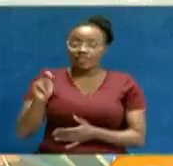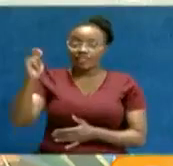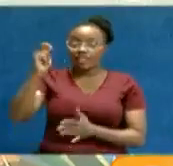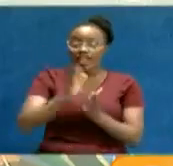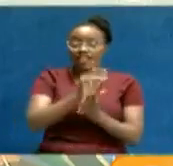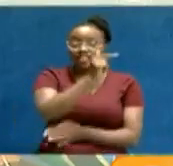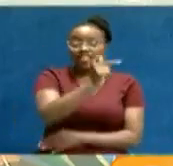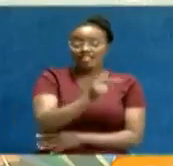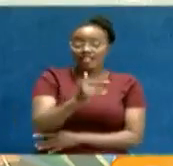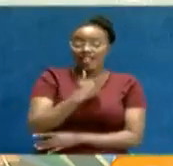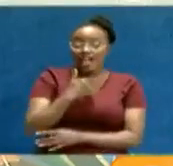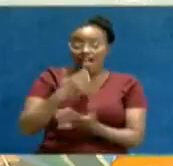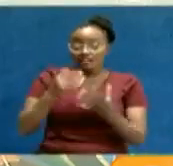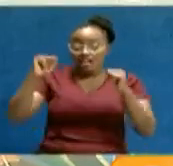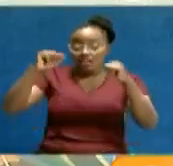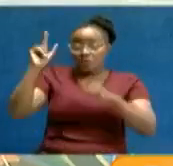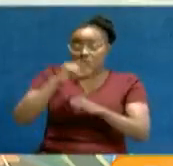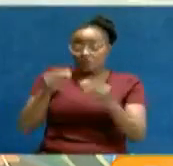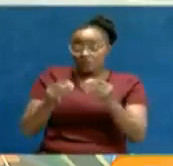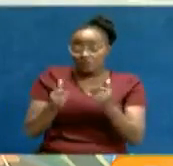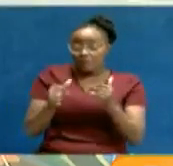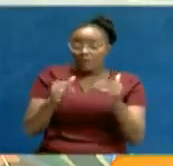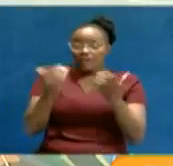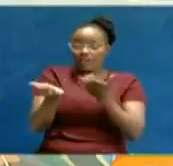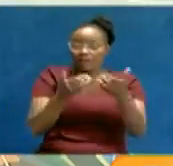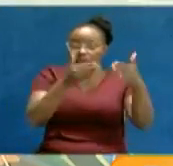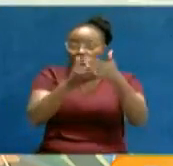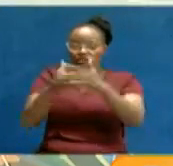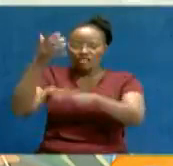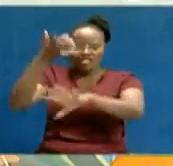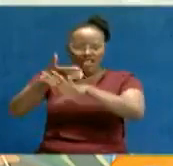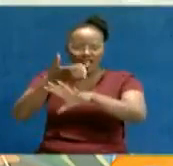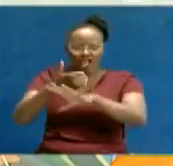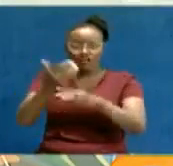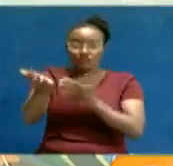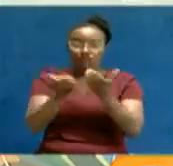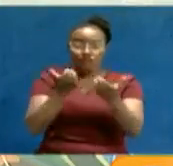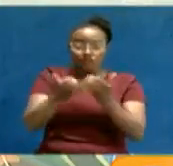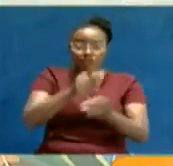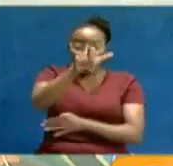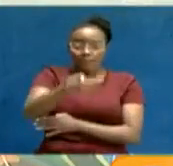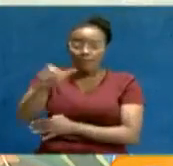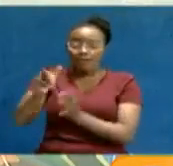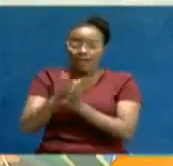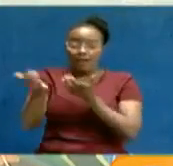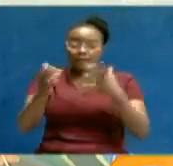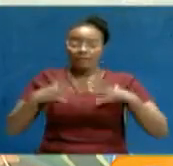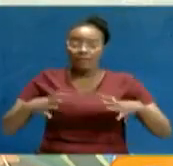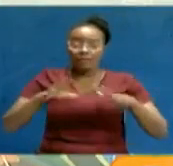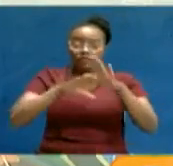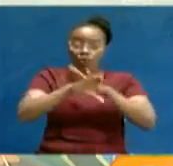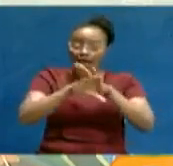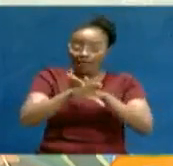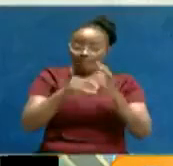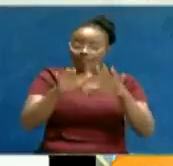Kenya and Tanzania have resolved to address existing trade barriers that make it difficult for business persons and traders to access markets